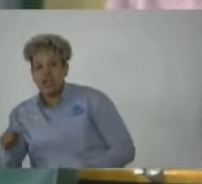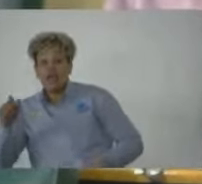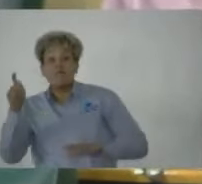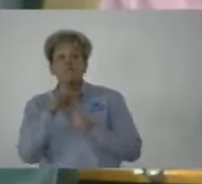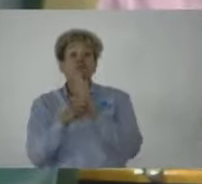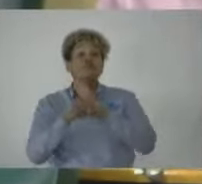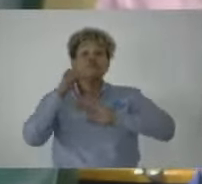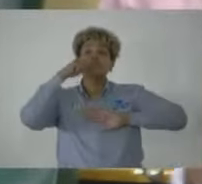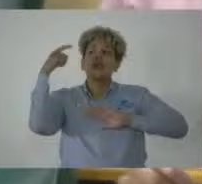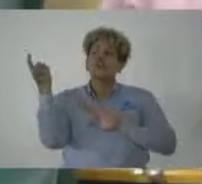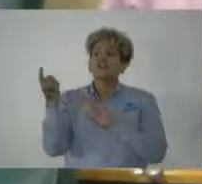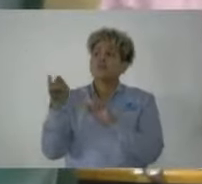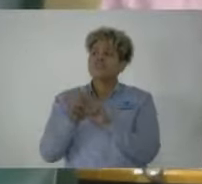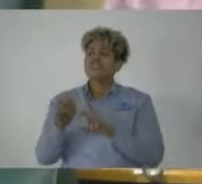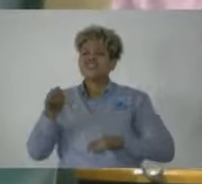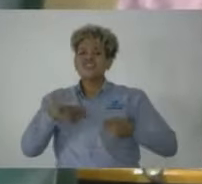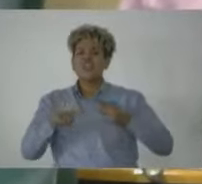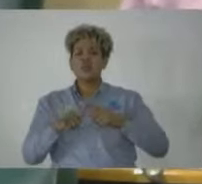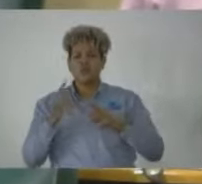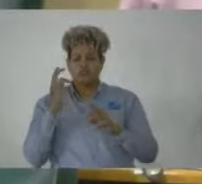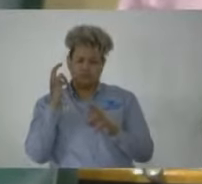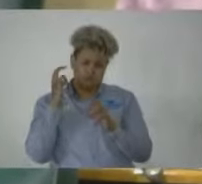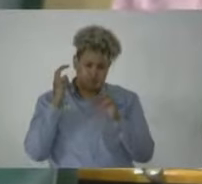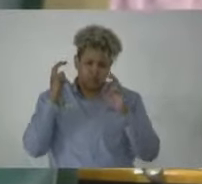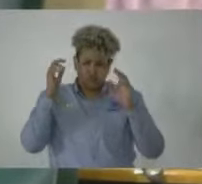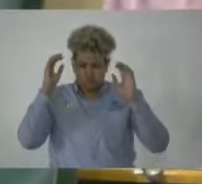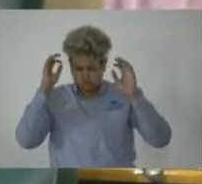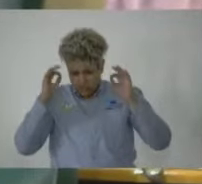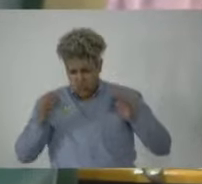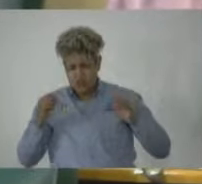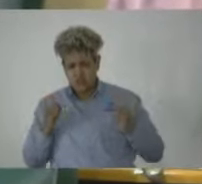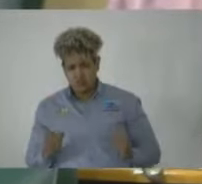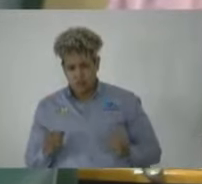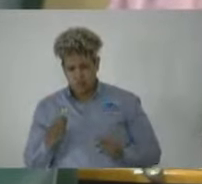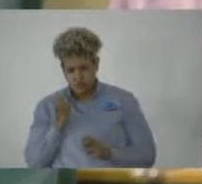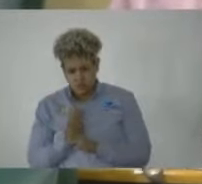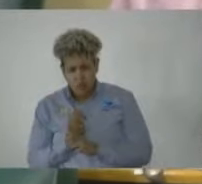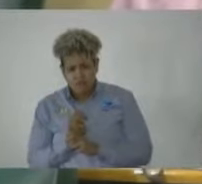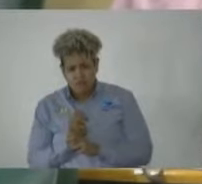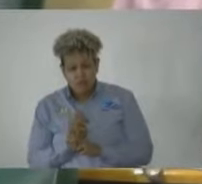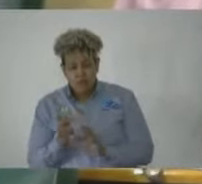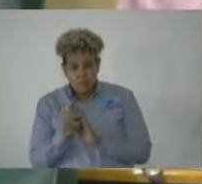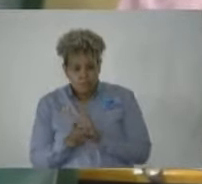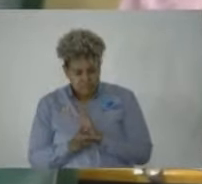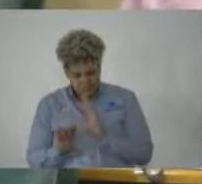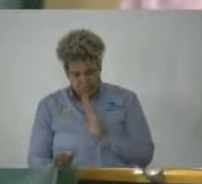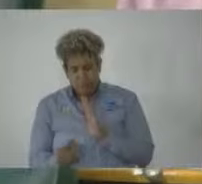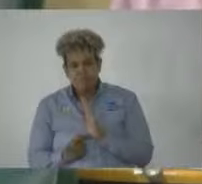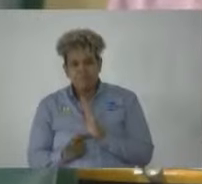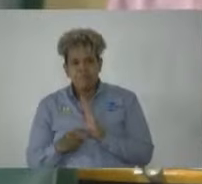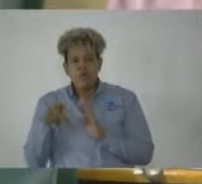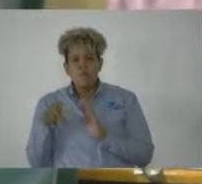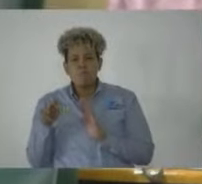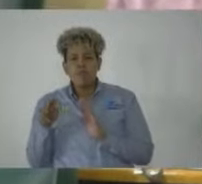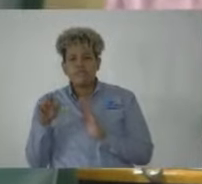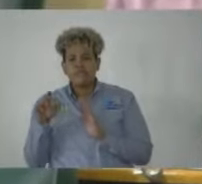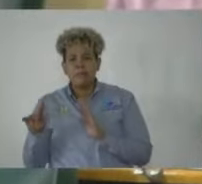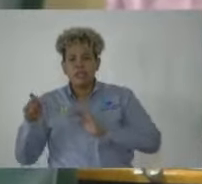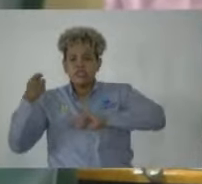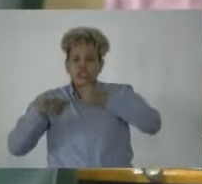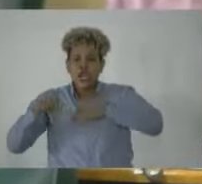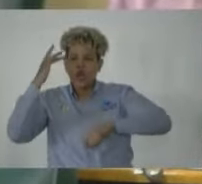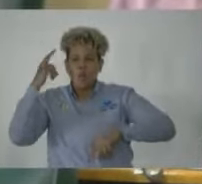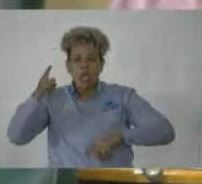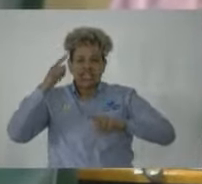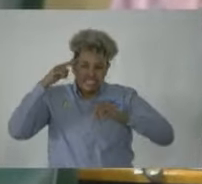when circumstances get tough. Principles are principles, Madam Speaker. Principle is not something that changes because